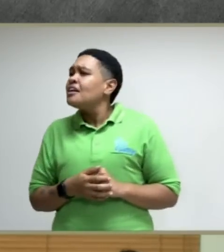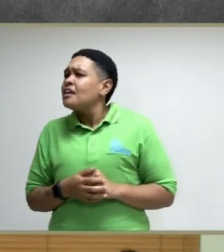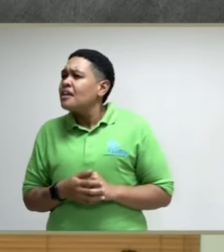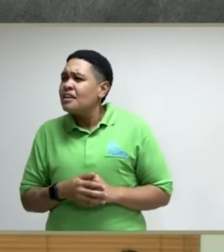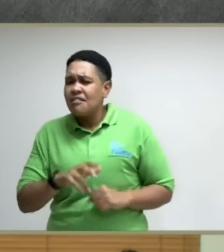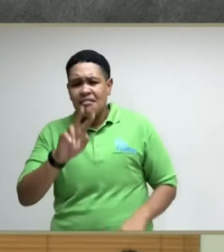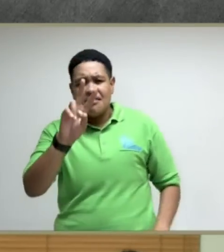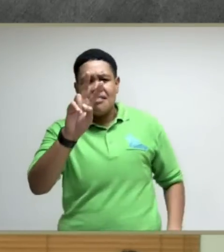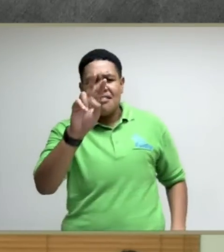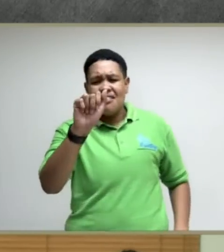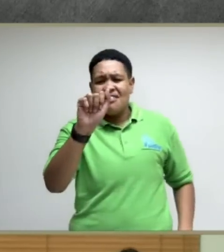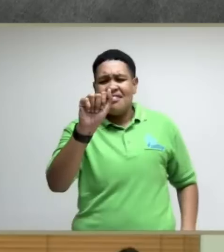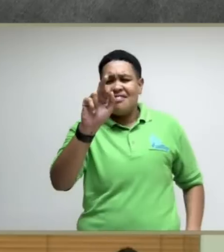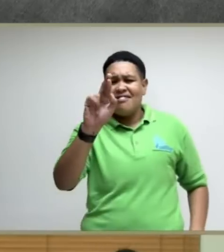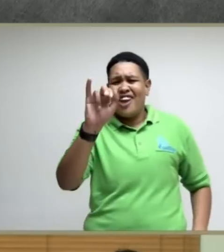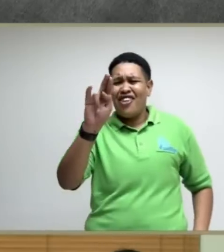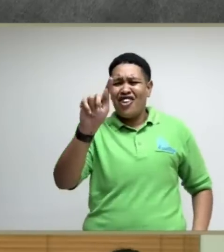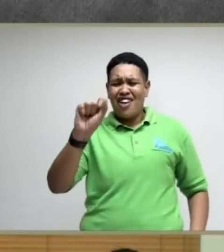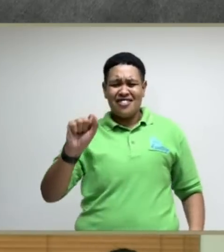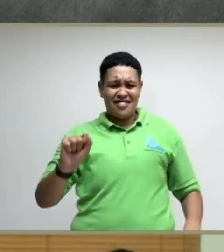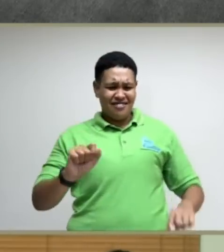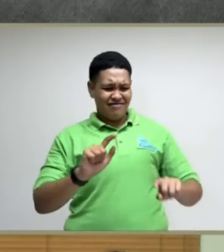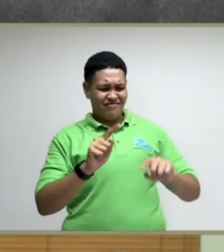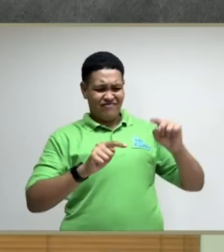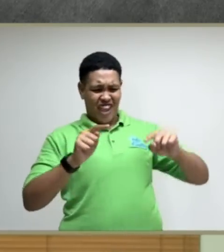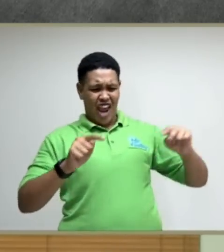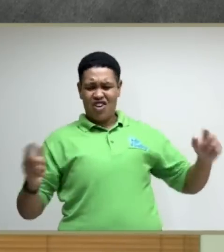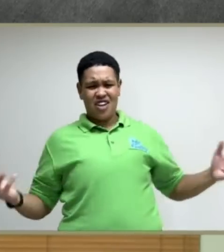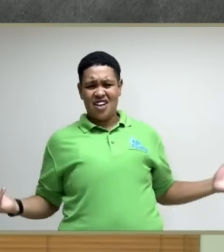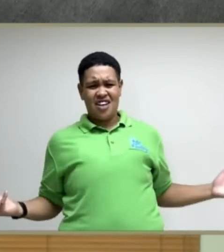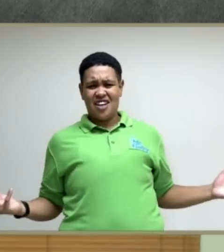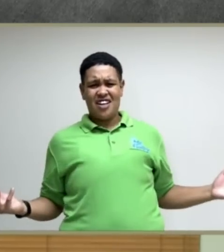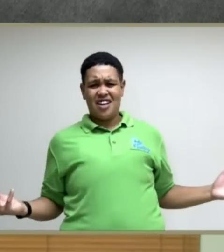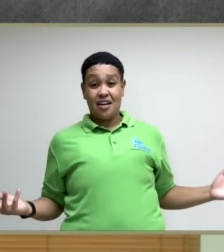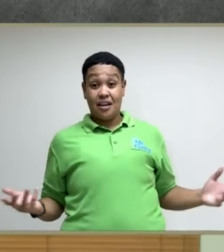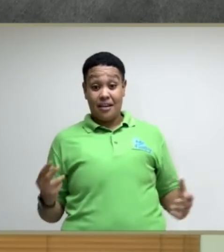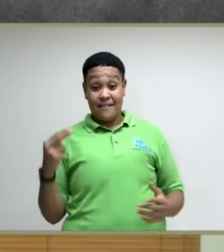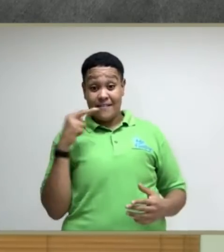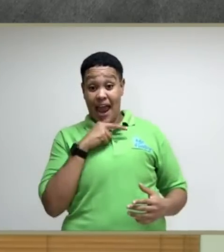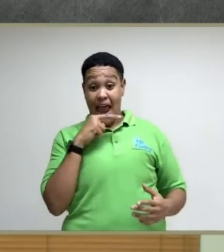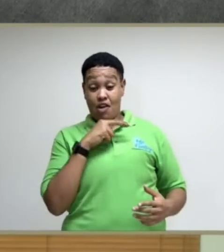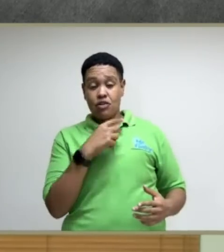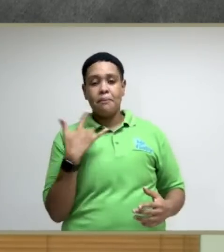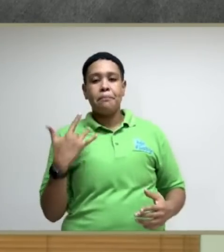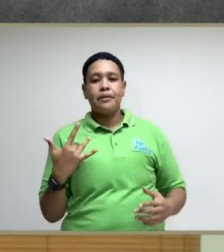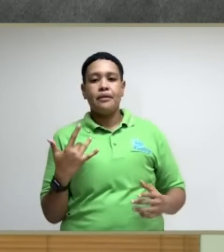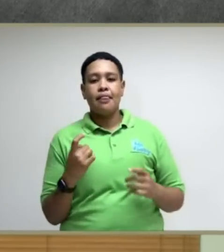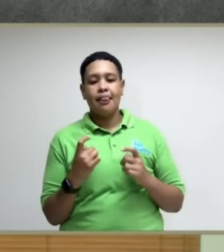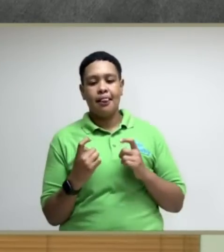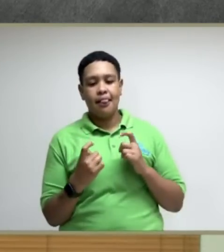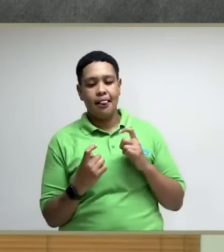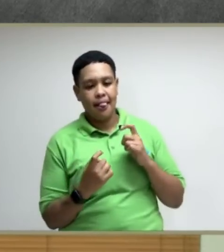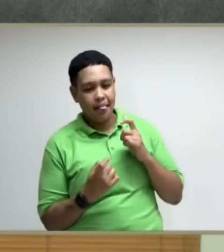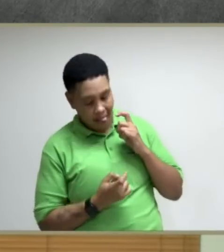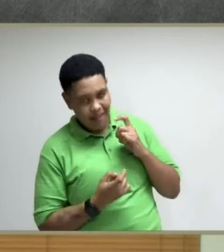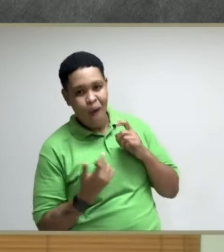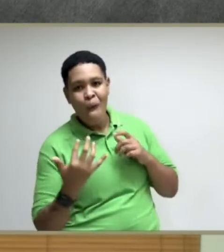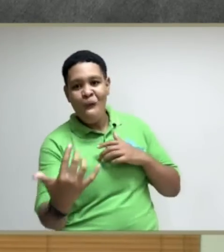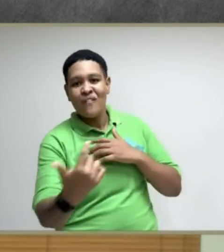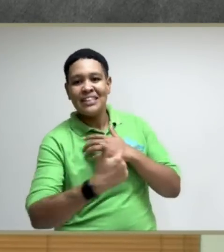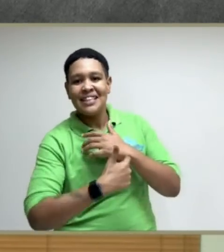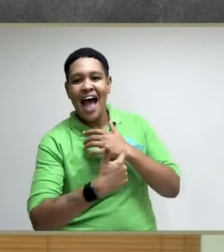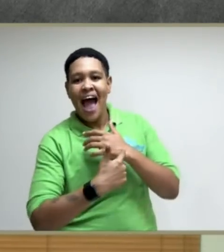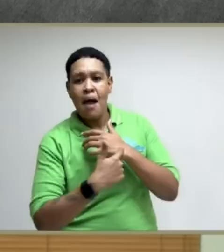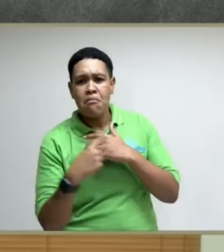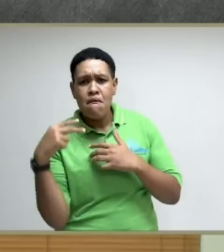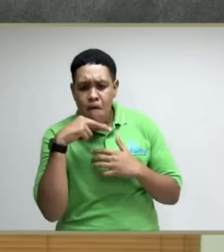what exactly are they? All viruses evolve over time, and most changes that occur in